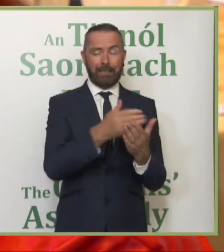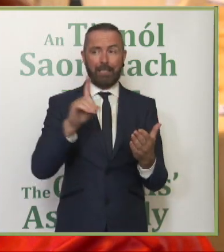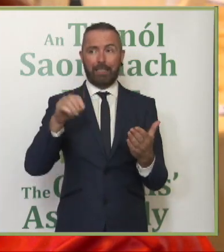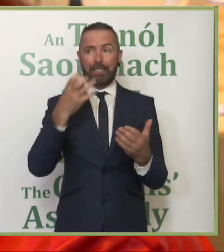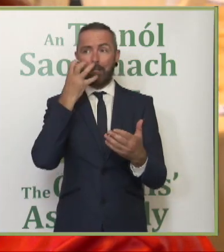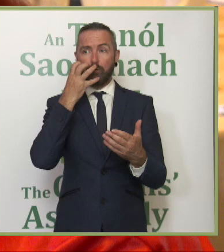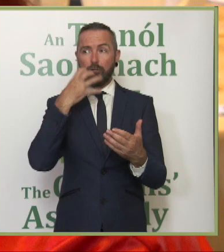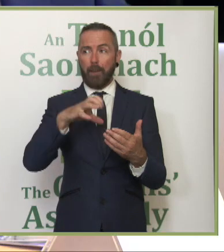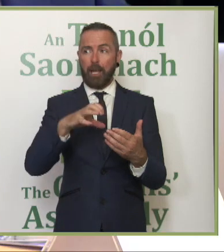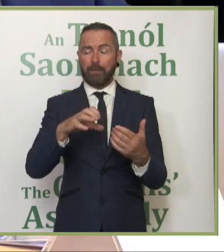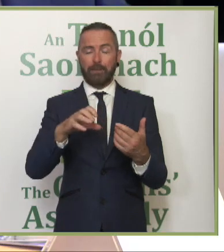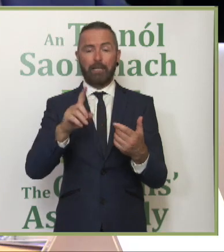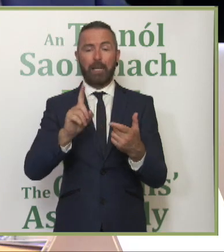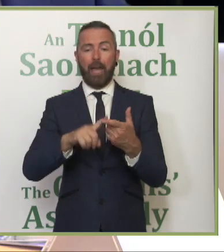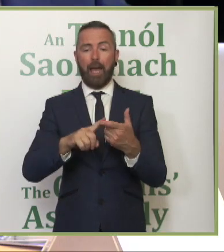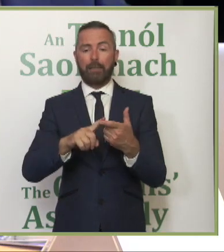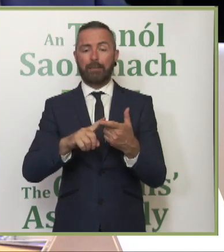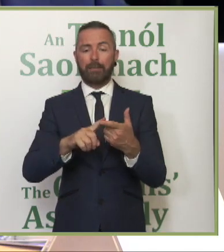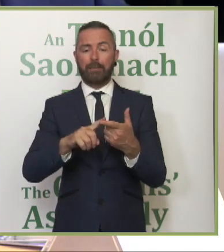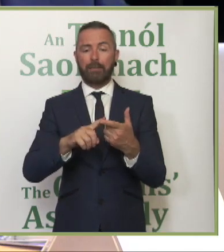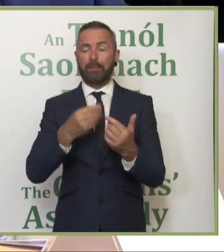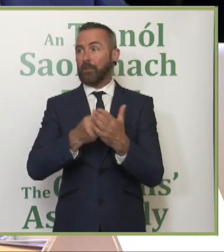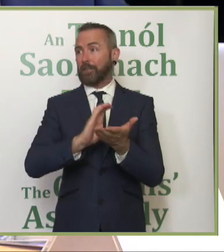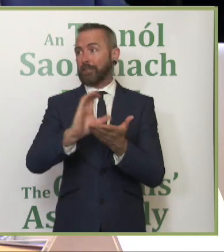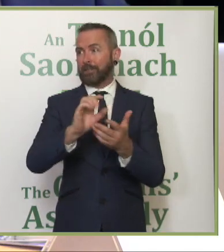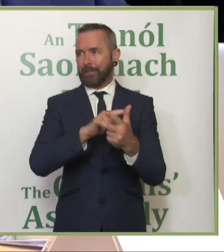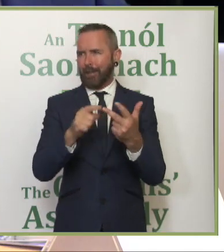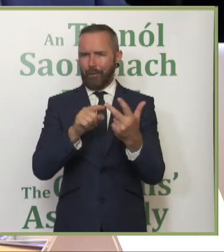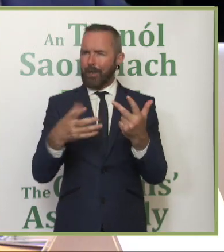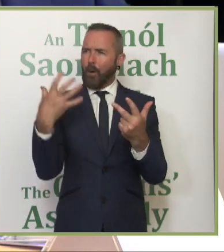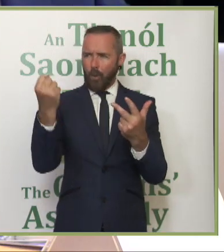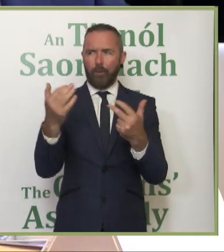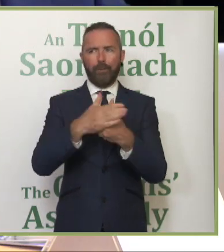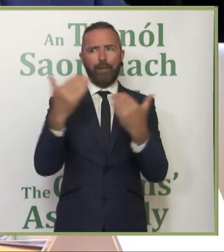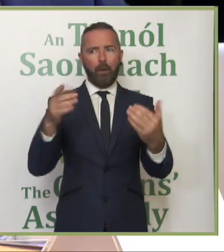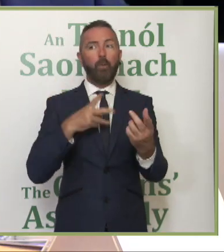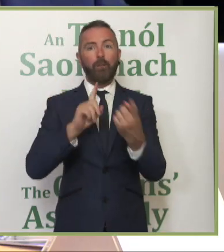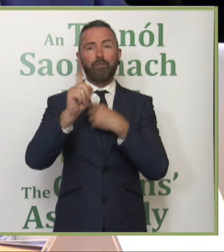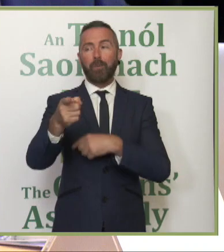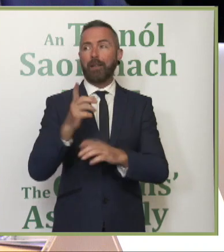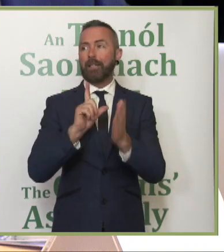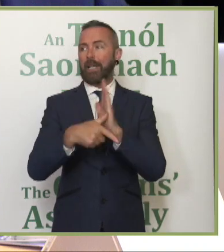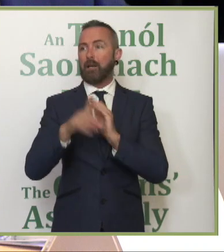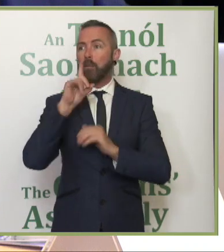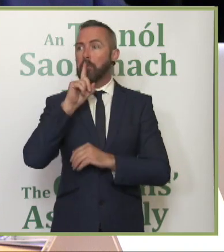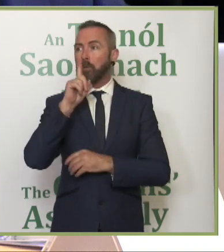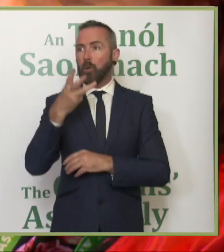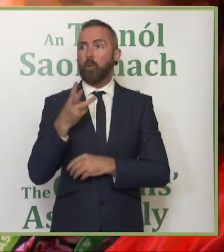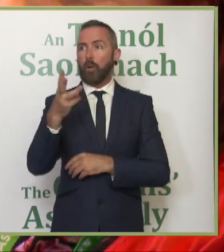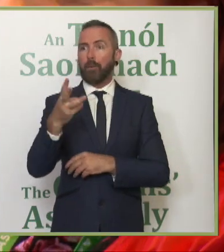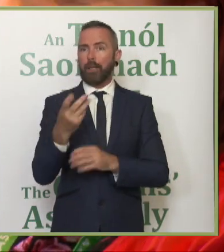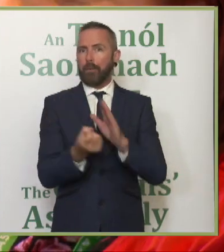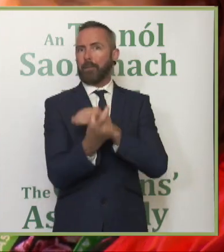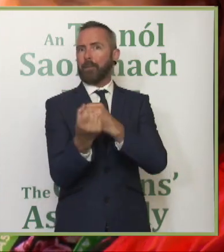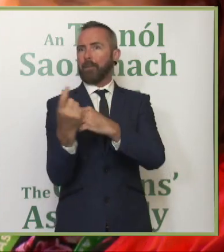and regulation. So let's just put on hold. We'll certainly respond to this, but I think it is one that's going to be a theme throughout this, and particularly